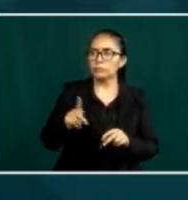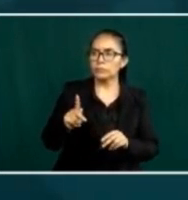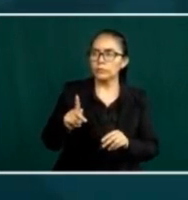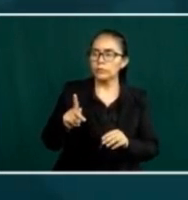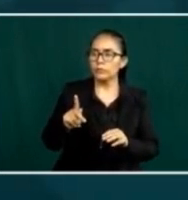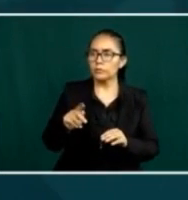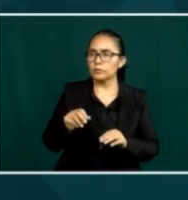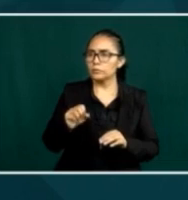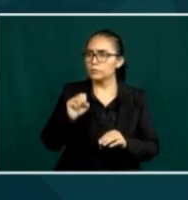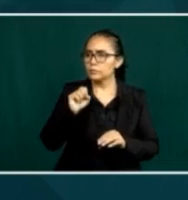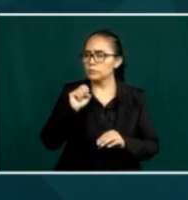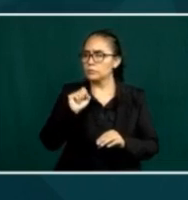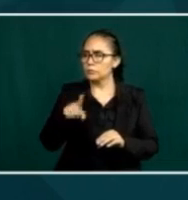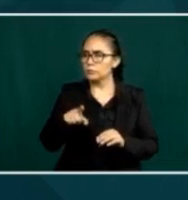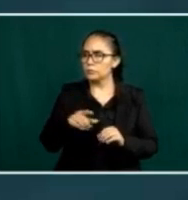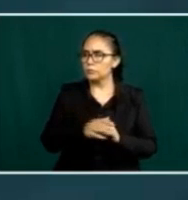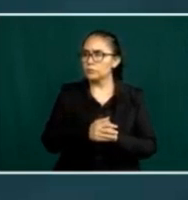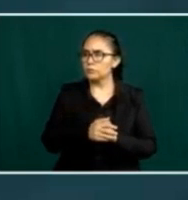But